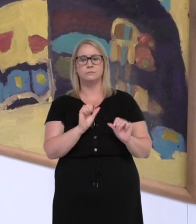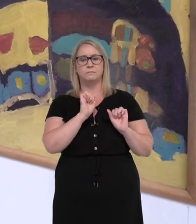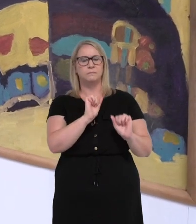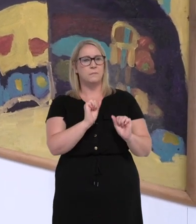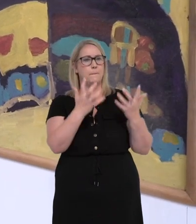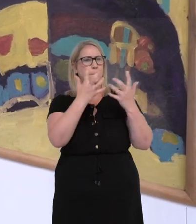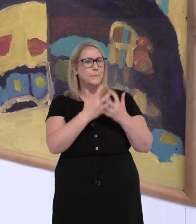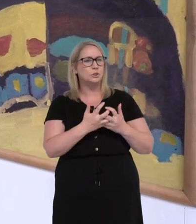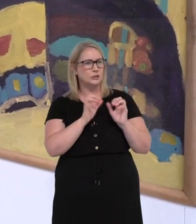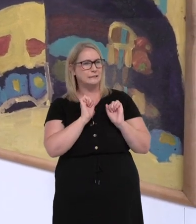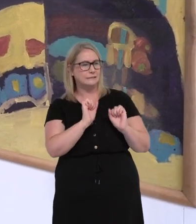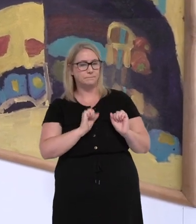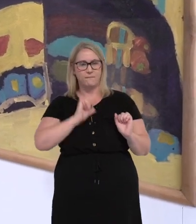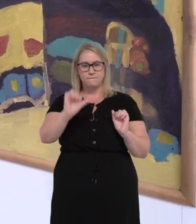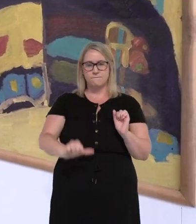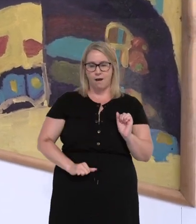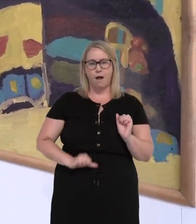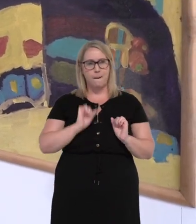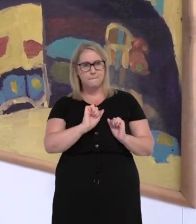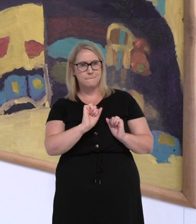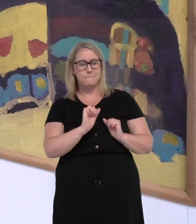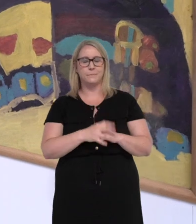machines on the farms, or the local farms.